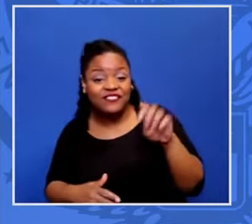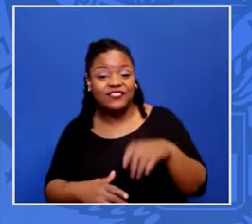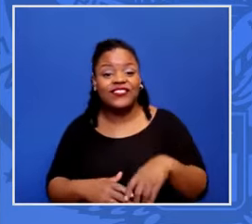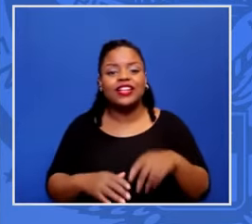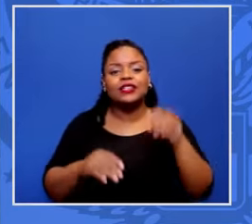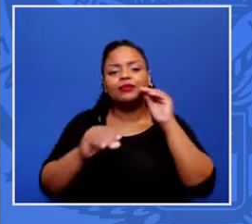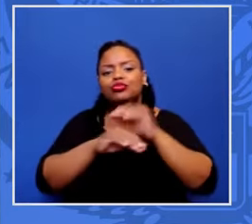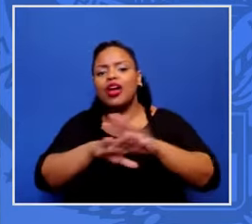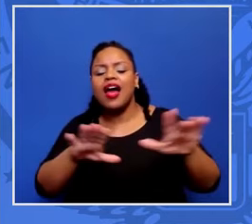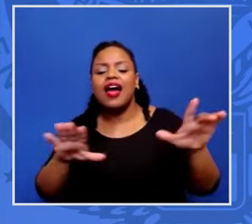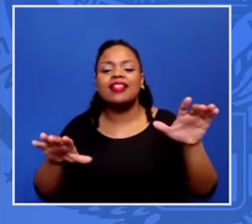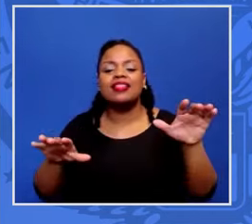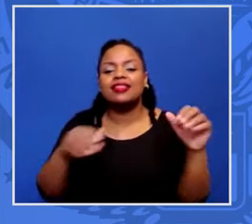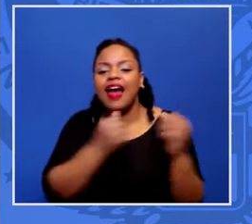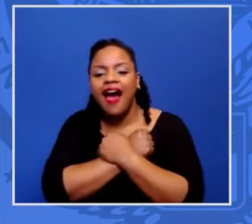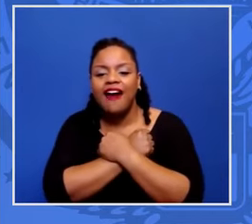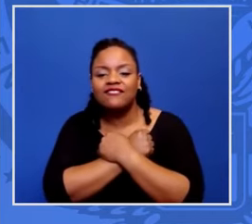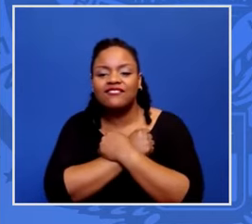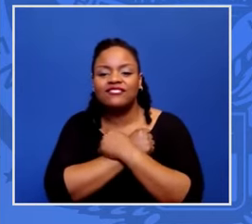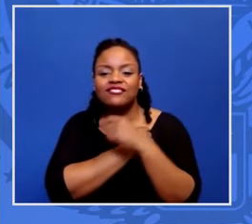Despacito.